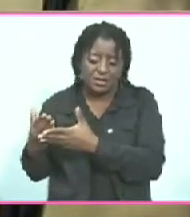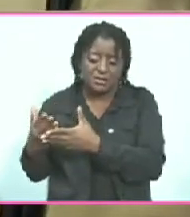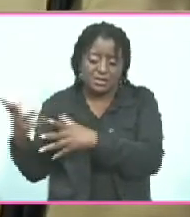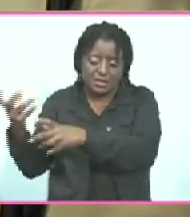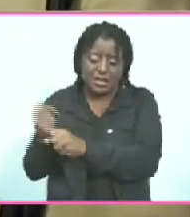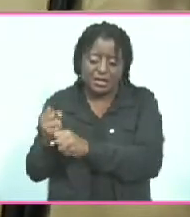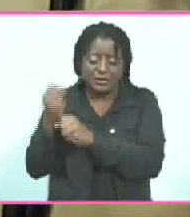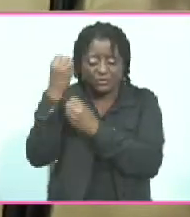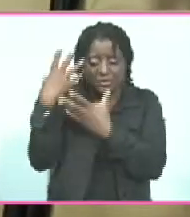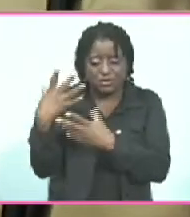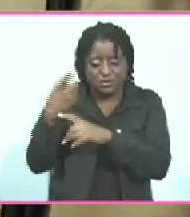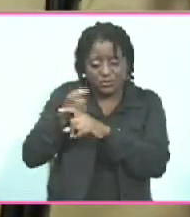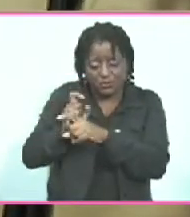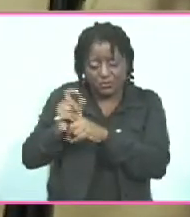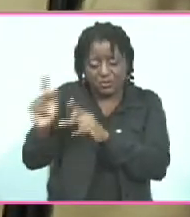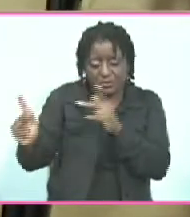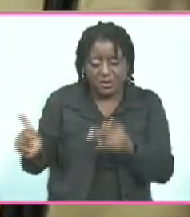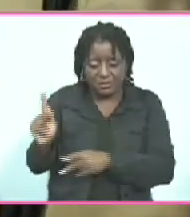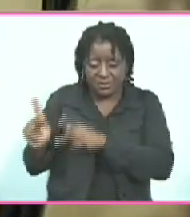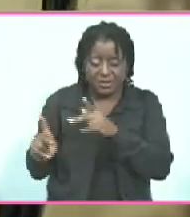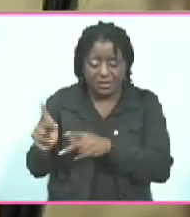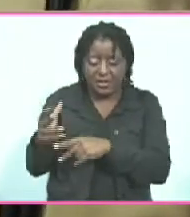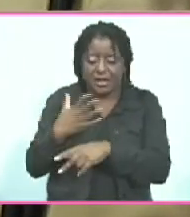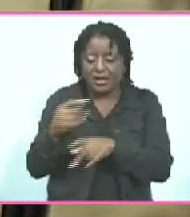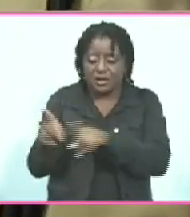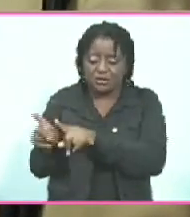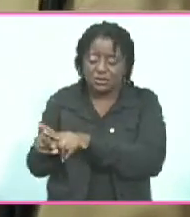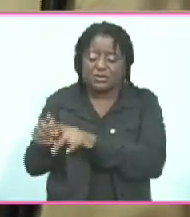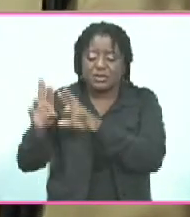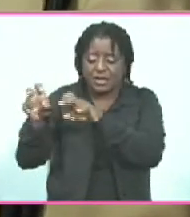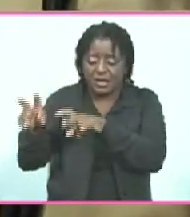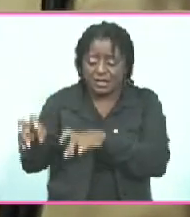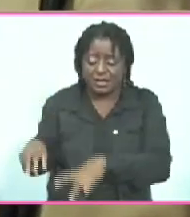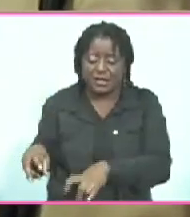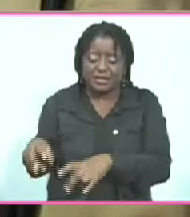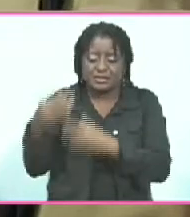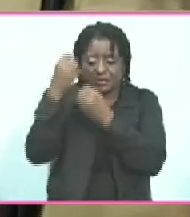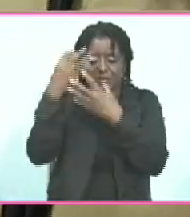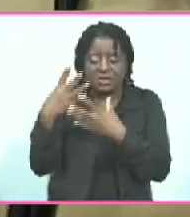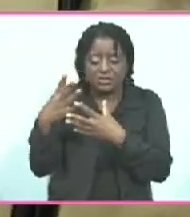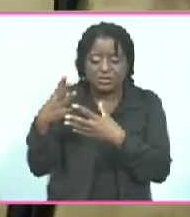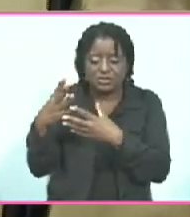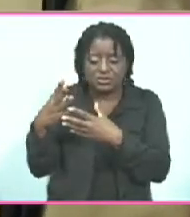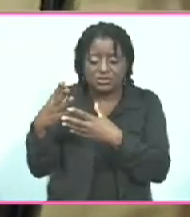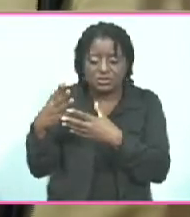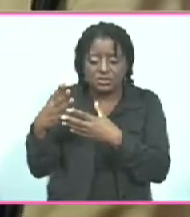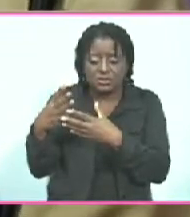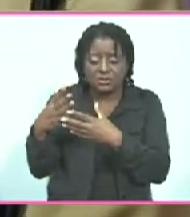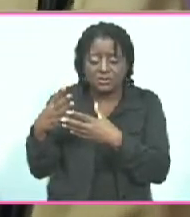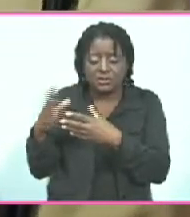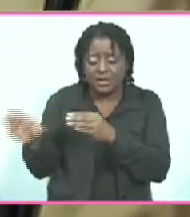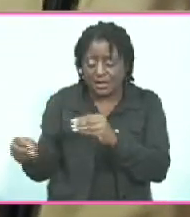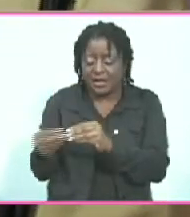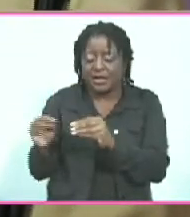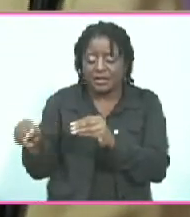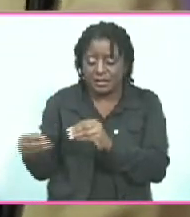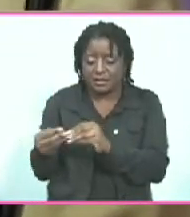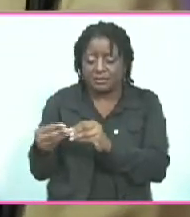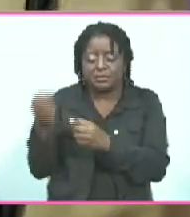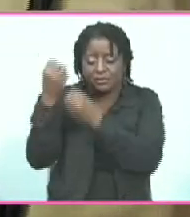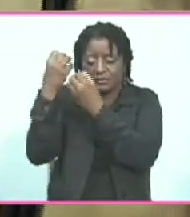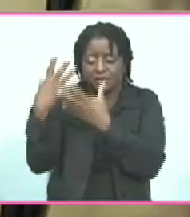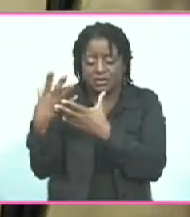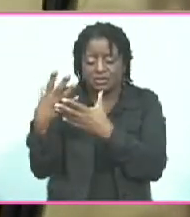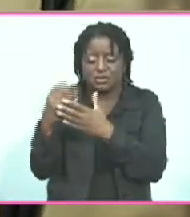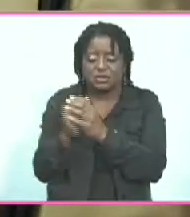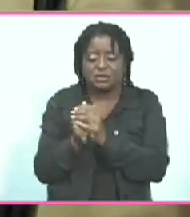Also, they're the person who are analyzing the information, who are putting the pieces together. You can get the tips, but someone must work the document to